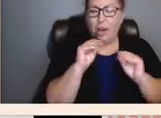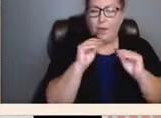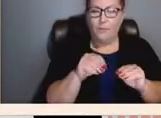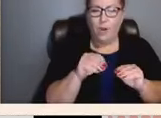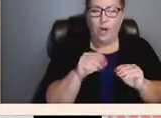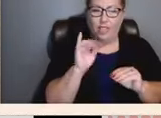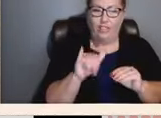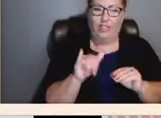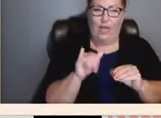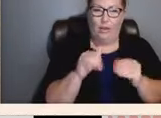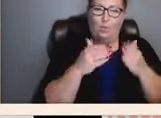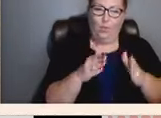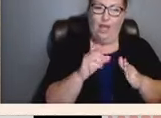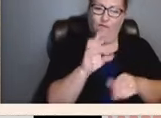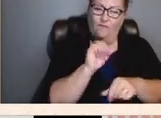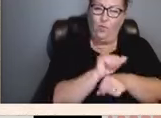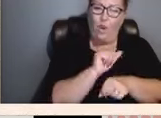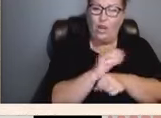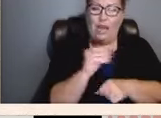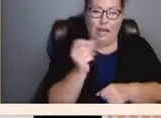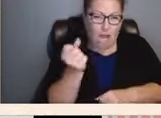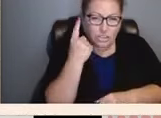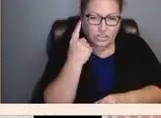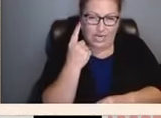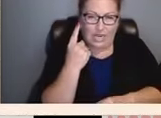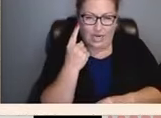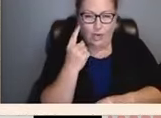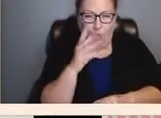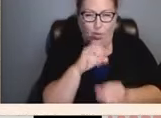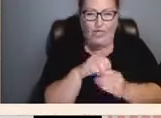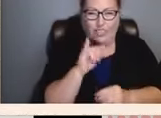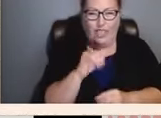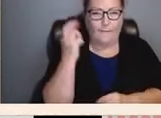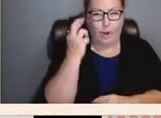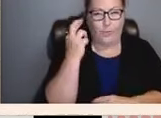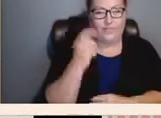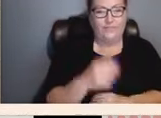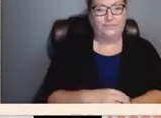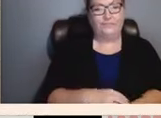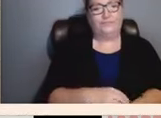of work and those understandings within that purpose.